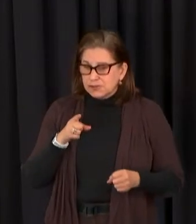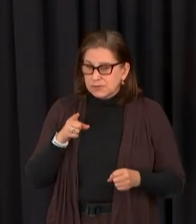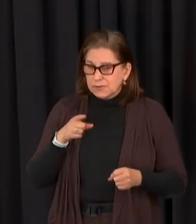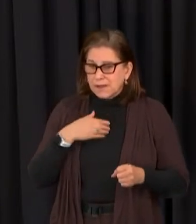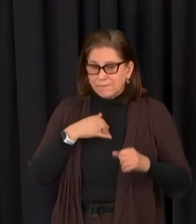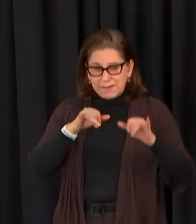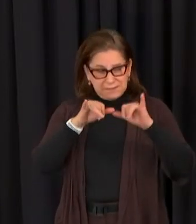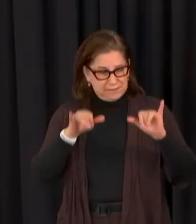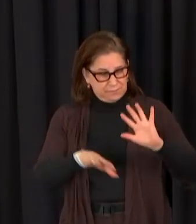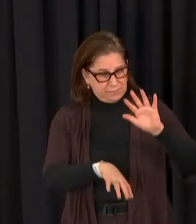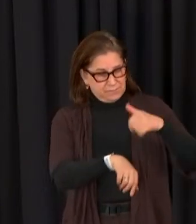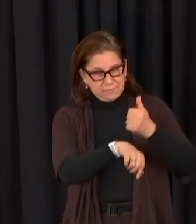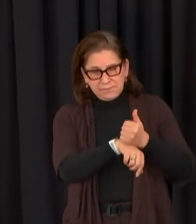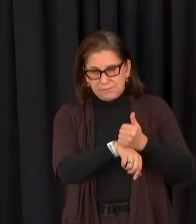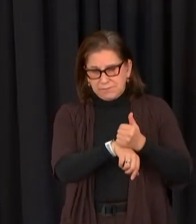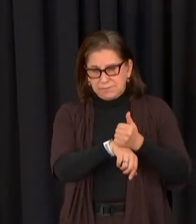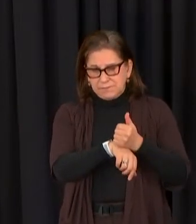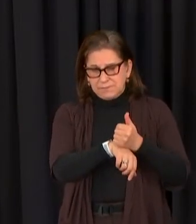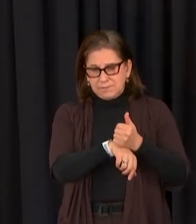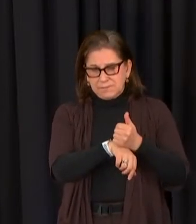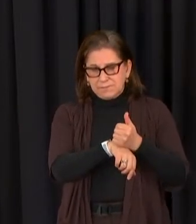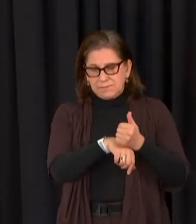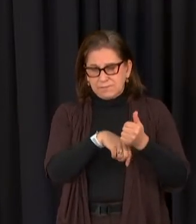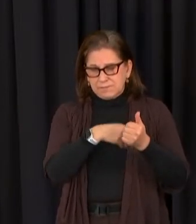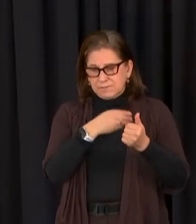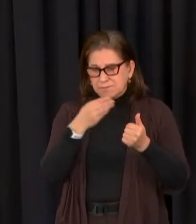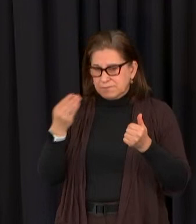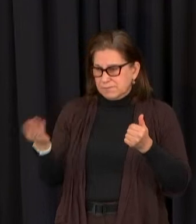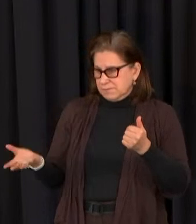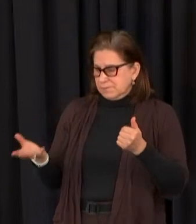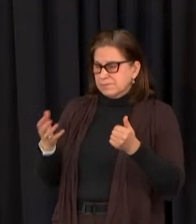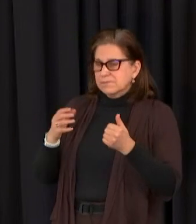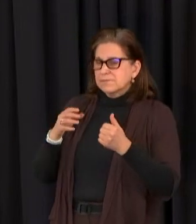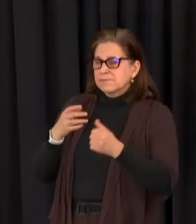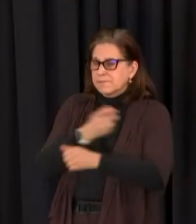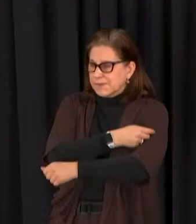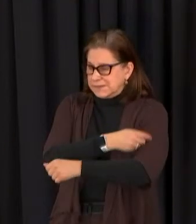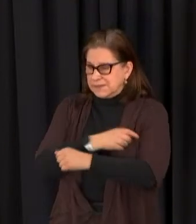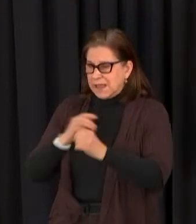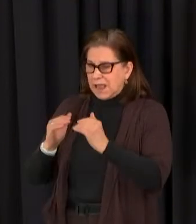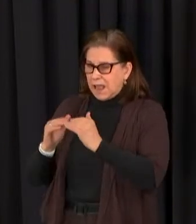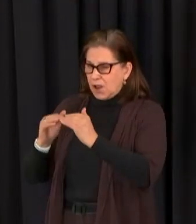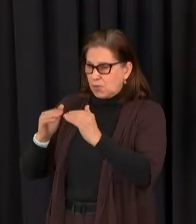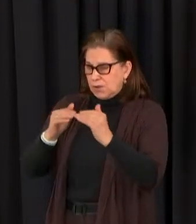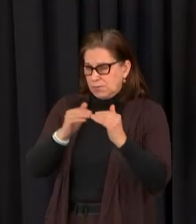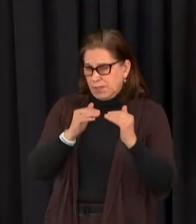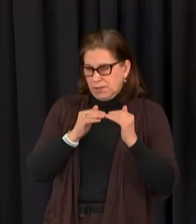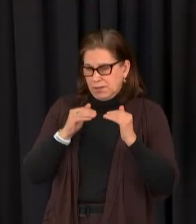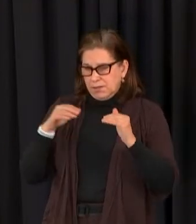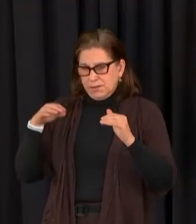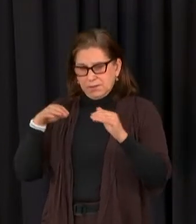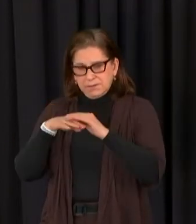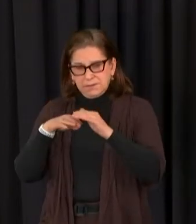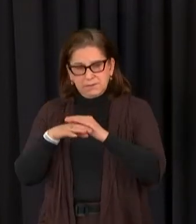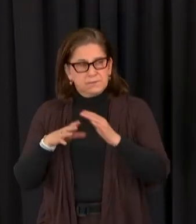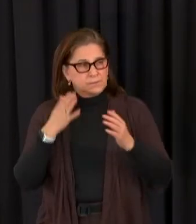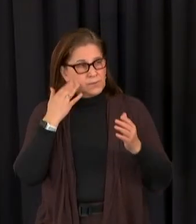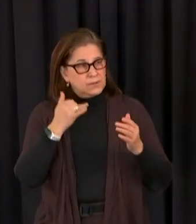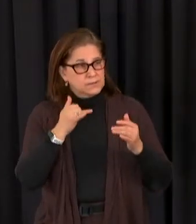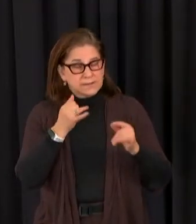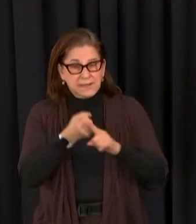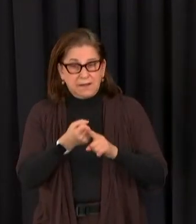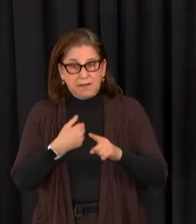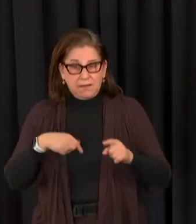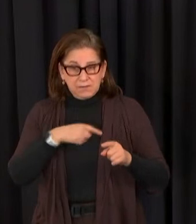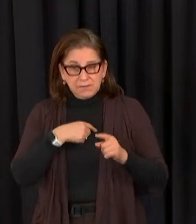system that is working for fighting this virus where it has hit us.